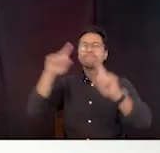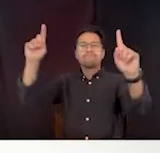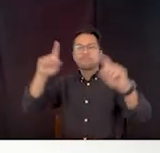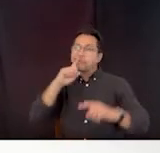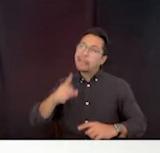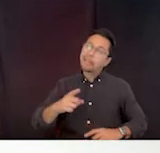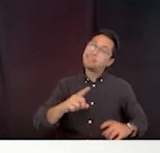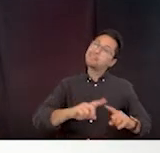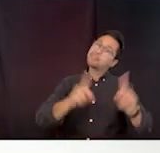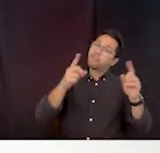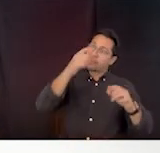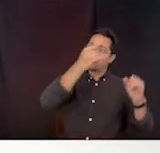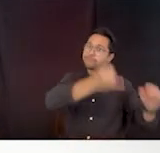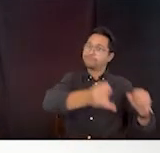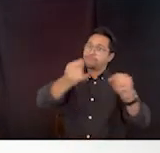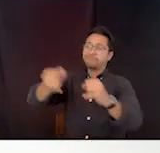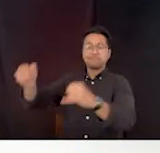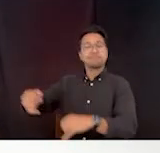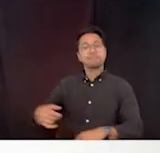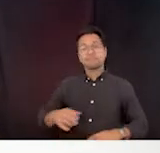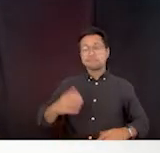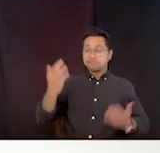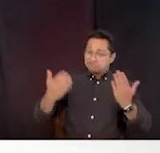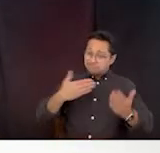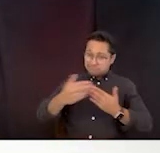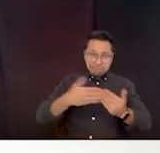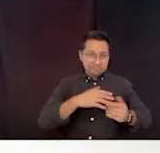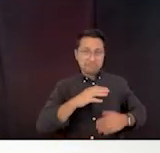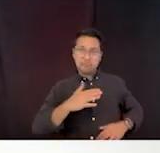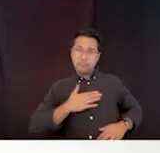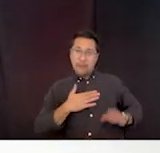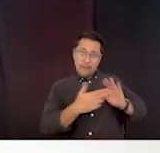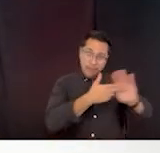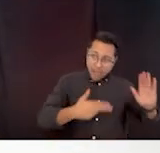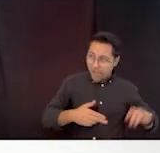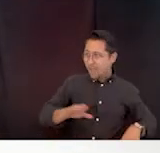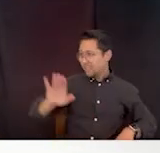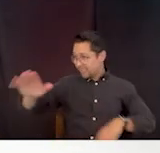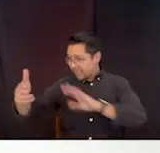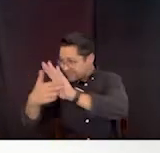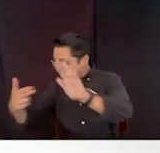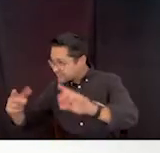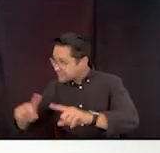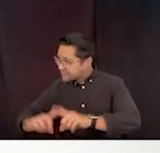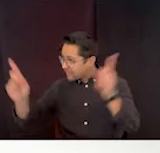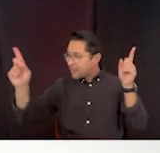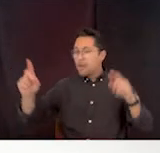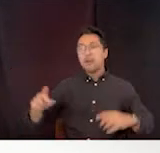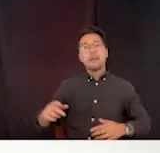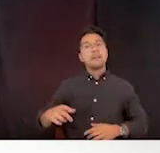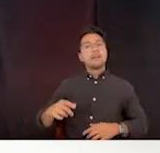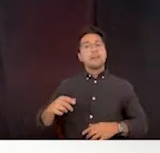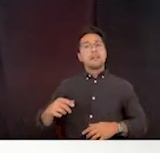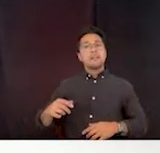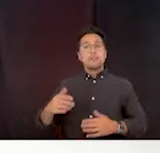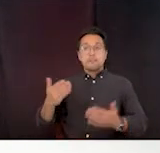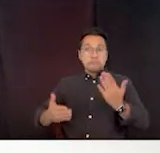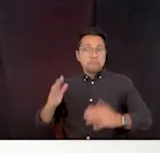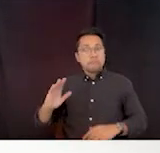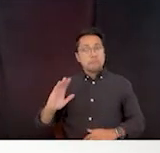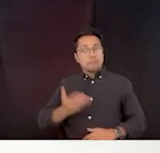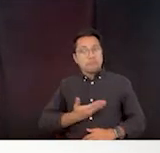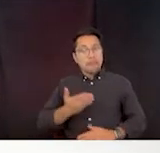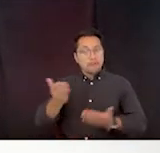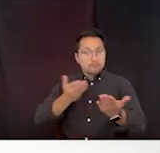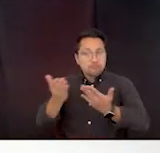every child. Just because I have the same diagnosis as someone else, it doesn't necessarily mean that we need the same service, the same level of service, the same